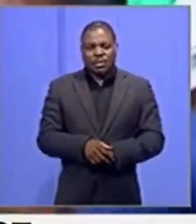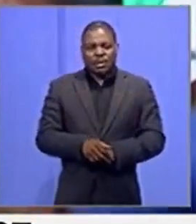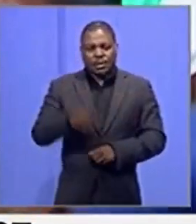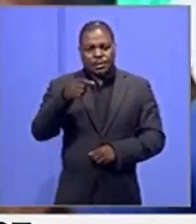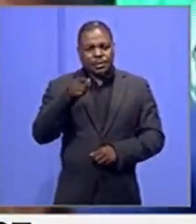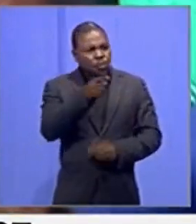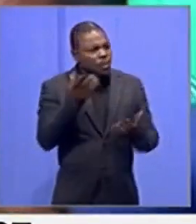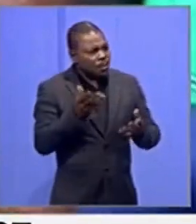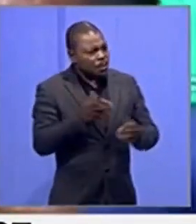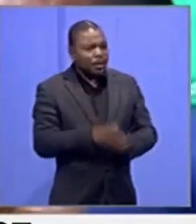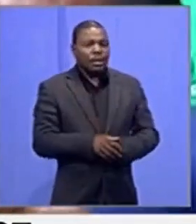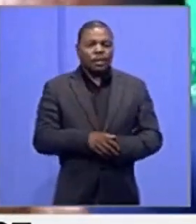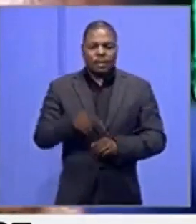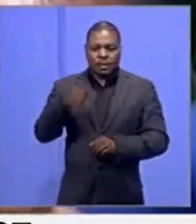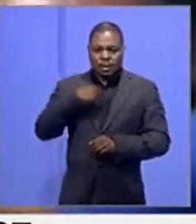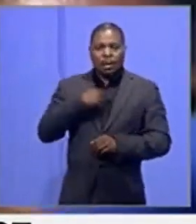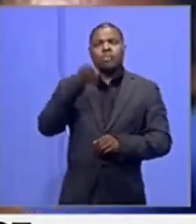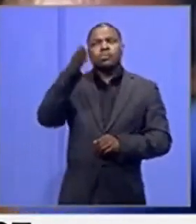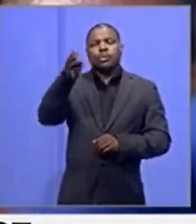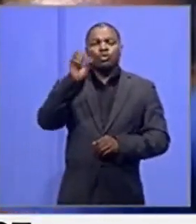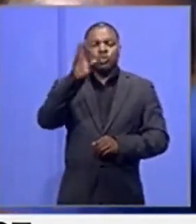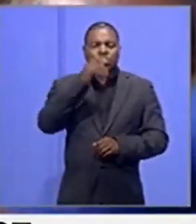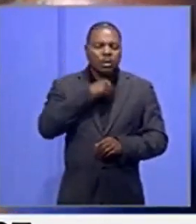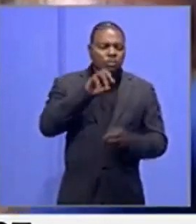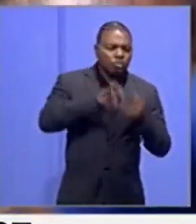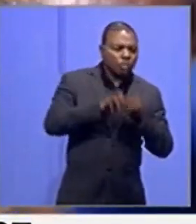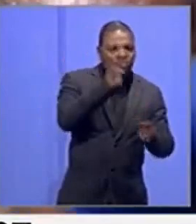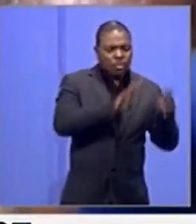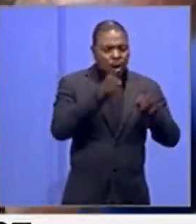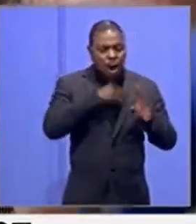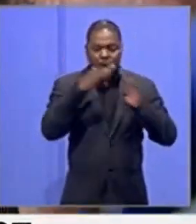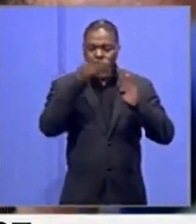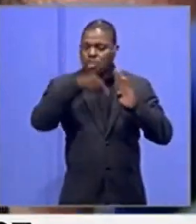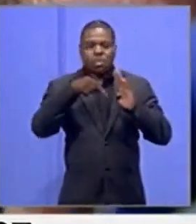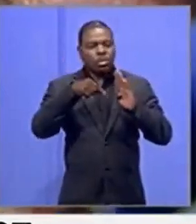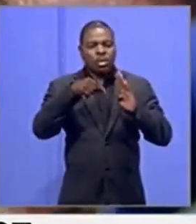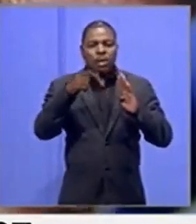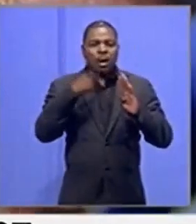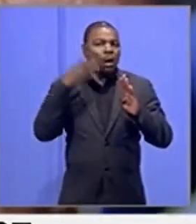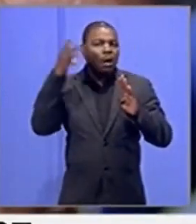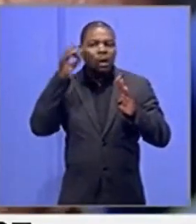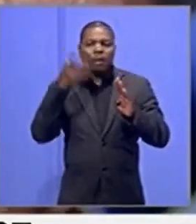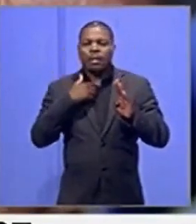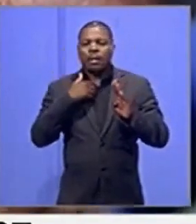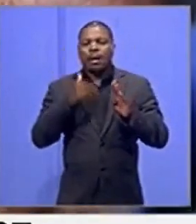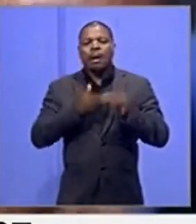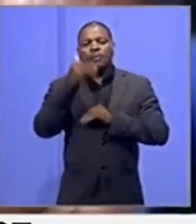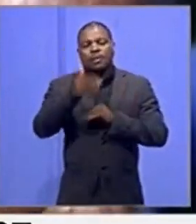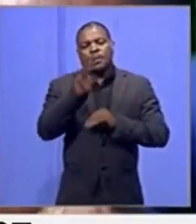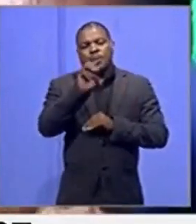was making sure there's law and order across Soweto. You were not in the house? I was not in the house. I got called after that Miralent's arrest.